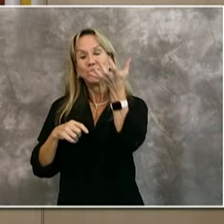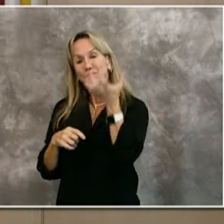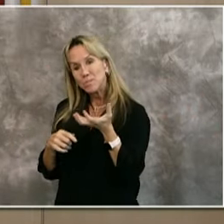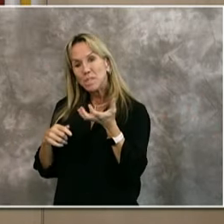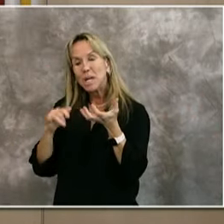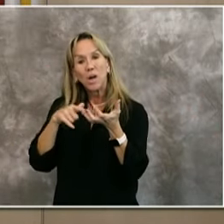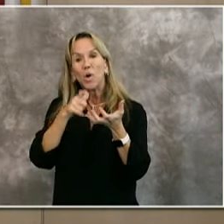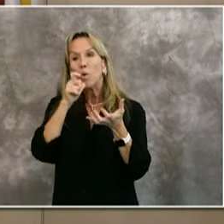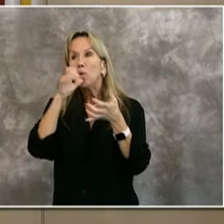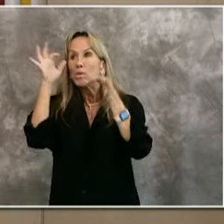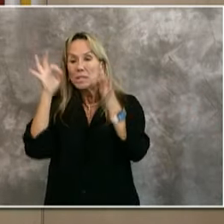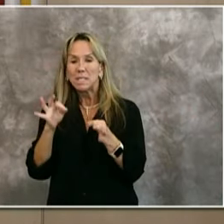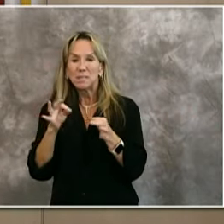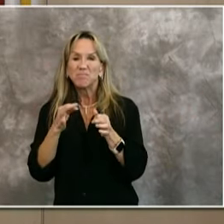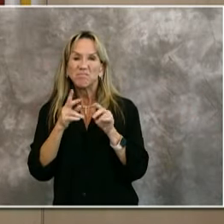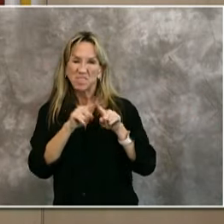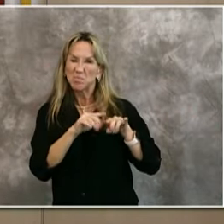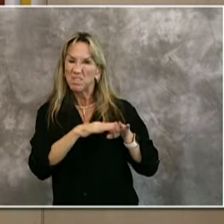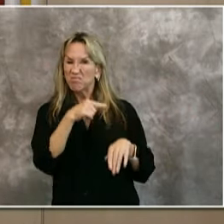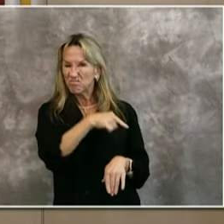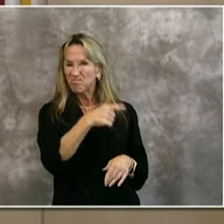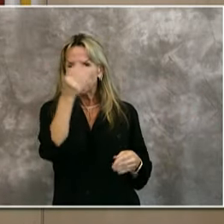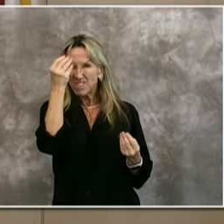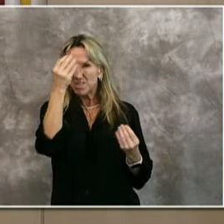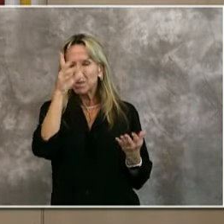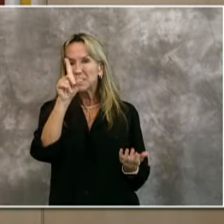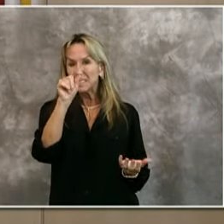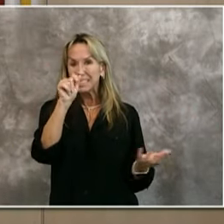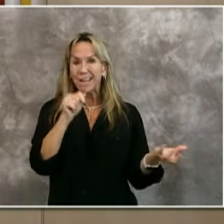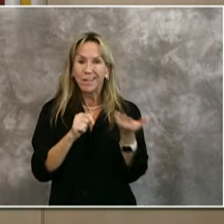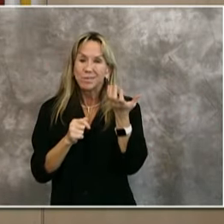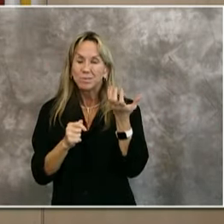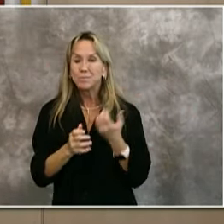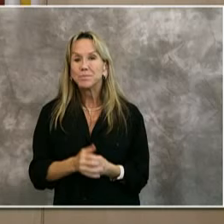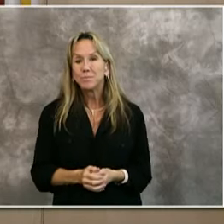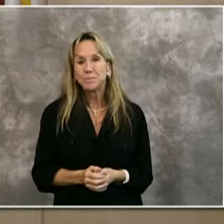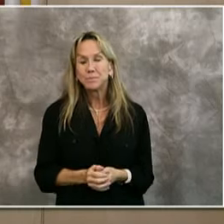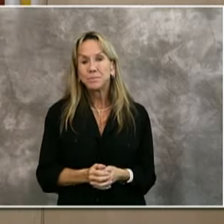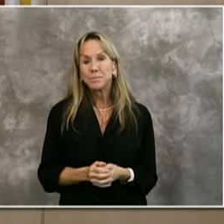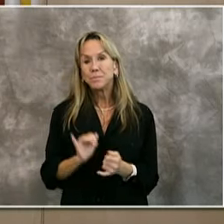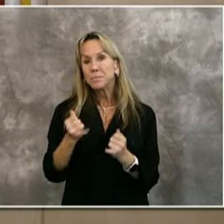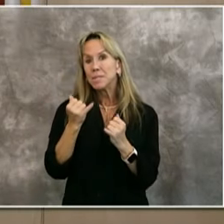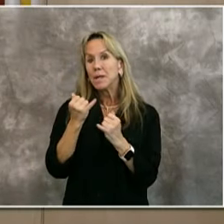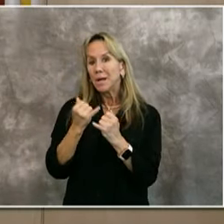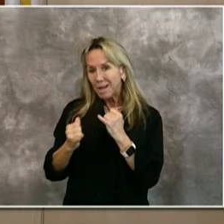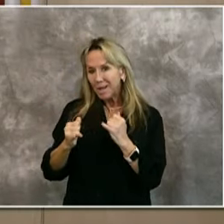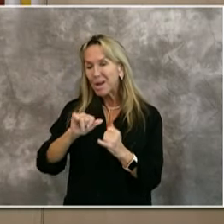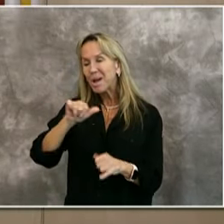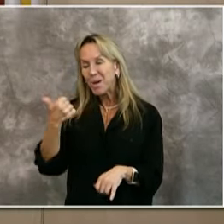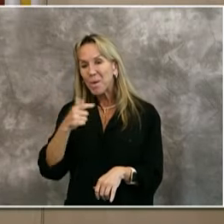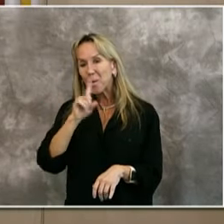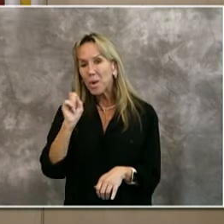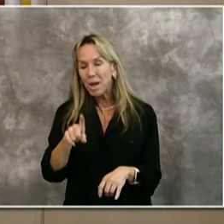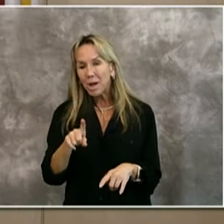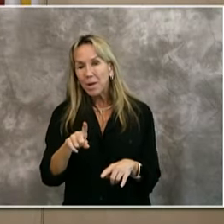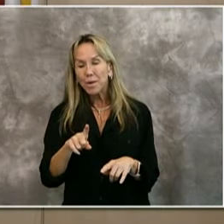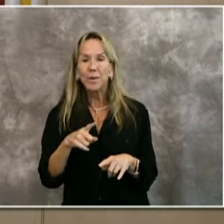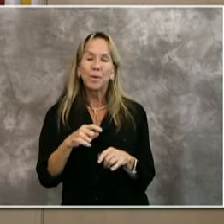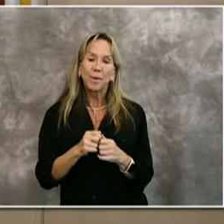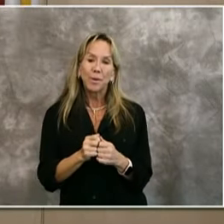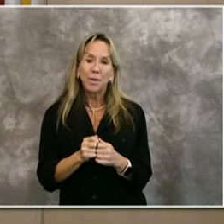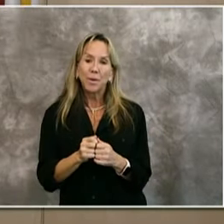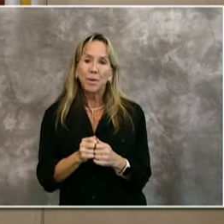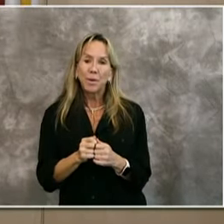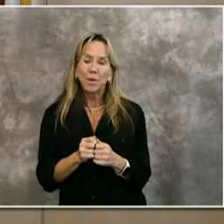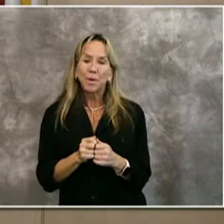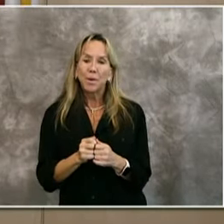be data-driven as to the decisions that we will make. Dr. Wooten, a final question that just came in as well from Nelly Cervantes with